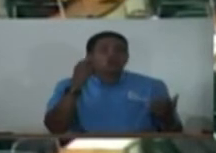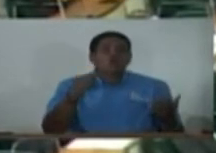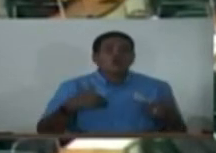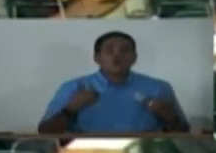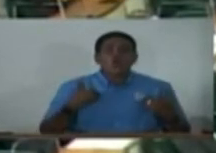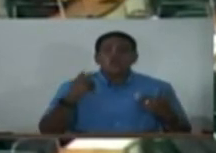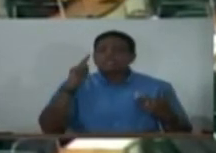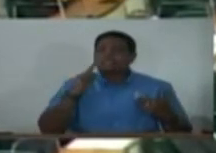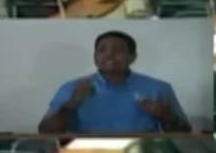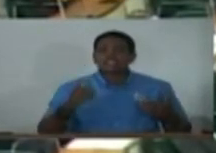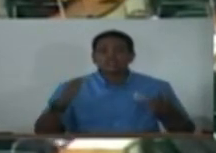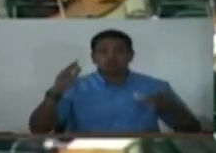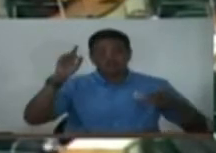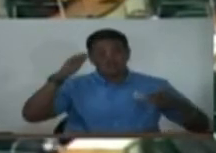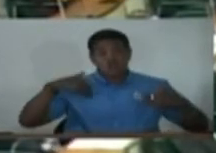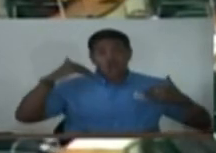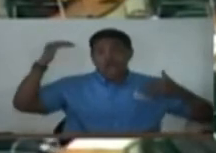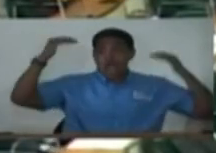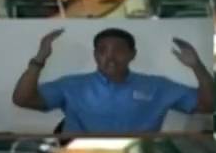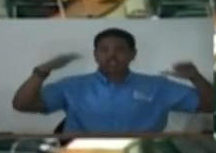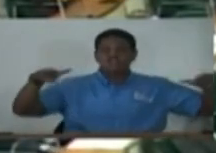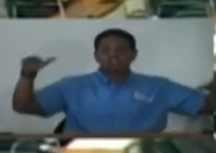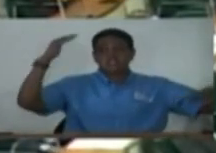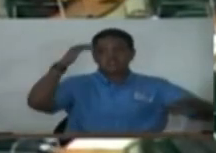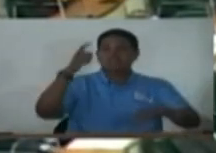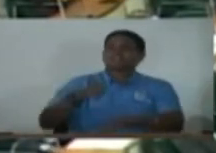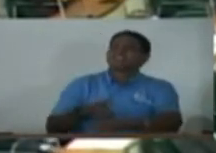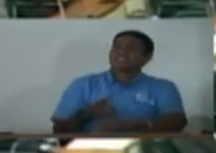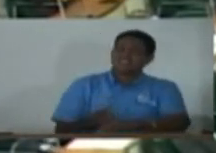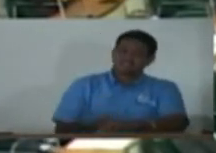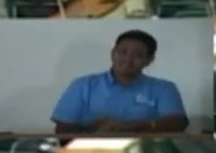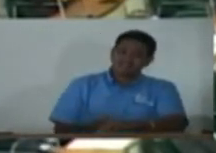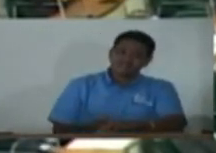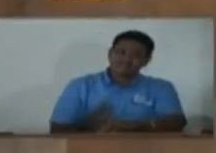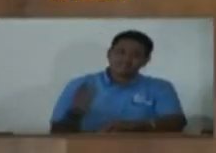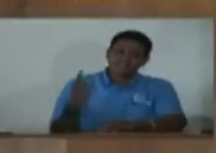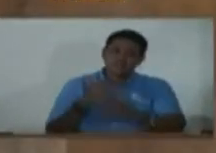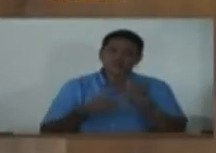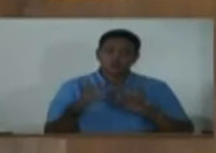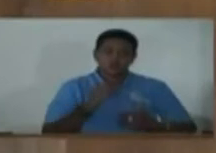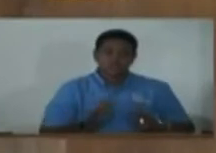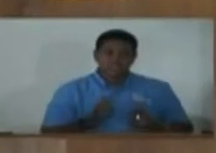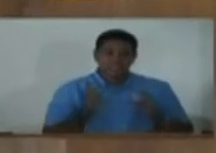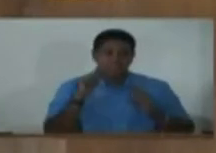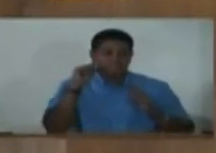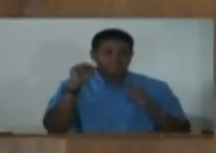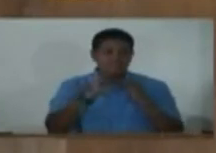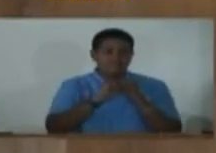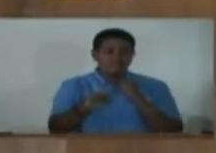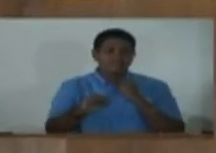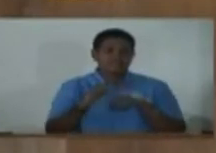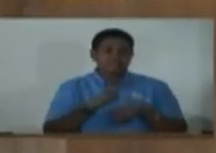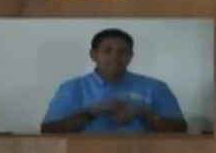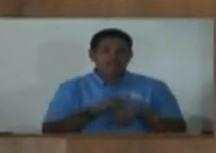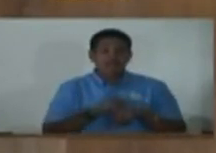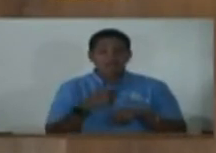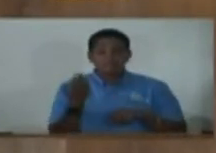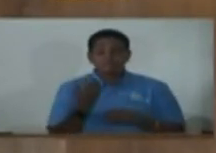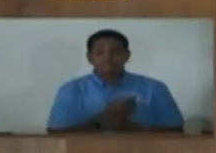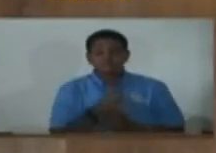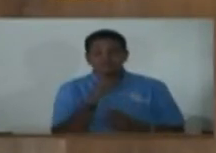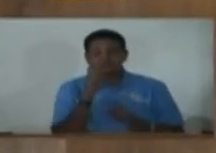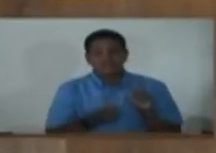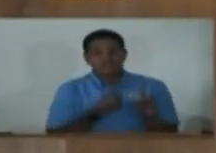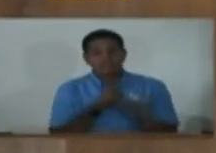adult children know how they're cramping up their social life for this prolonged period is something that has affected